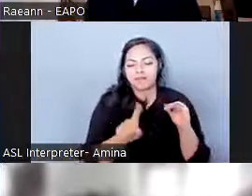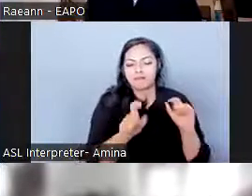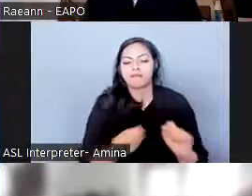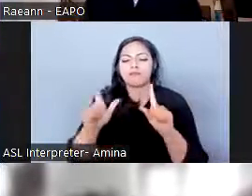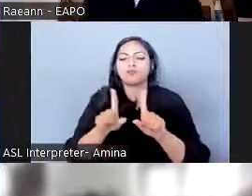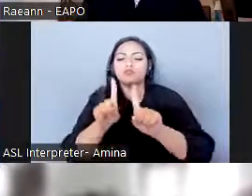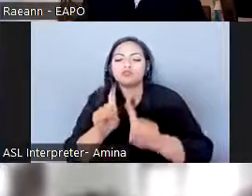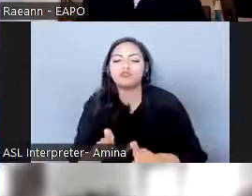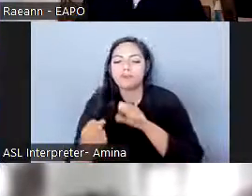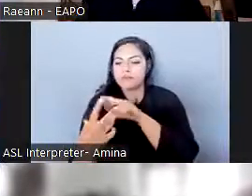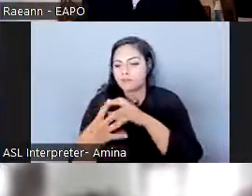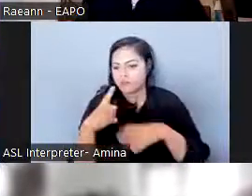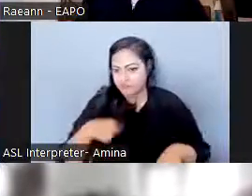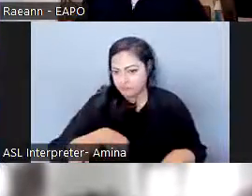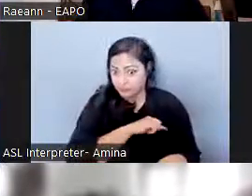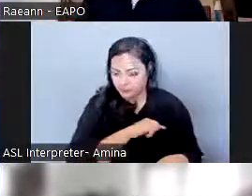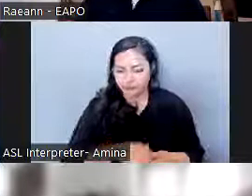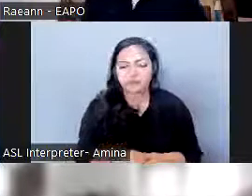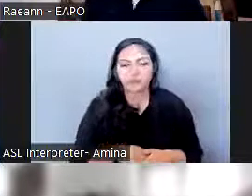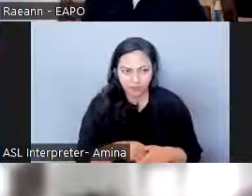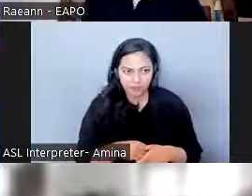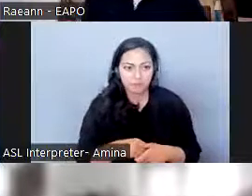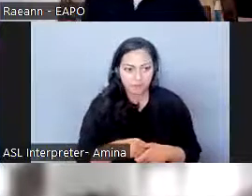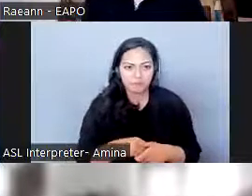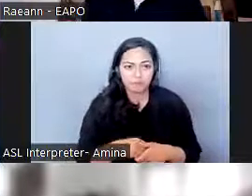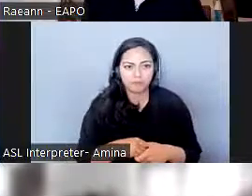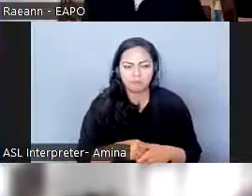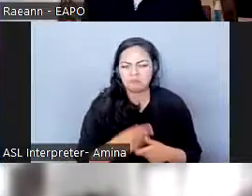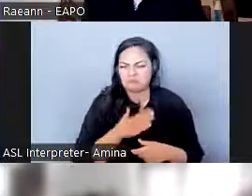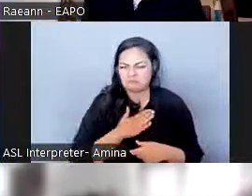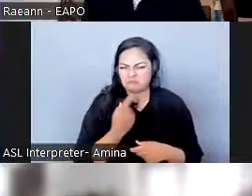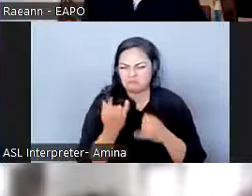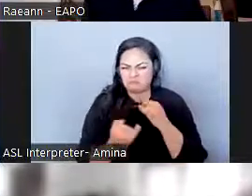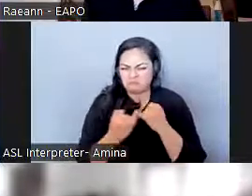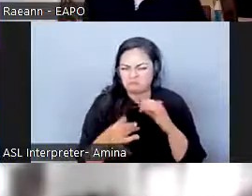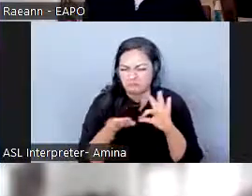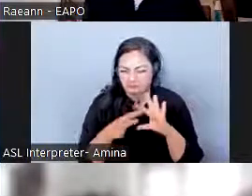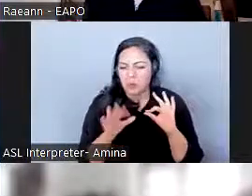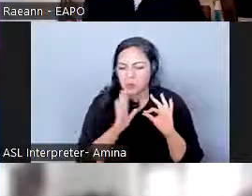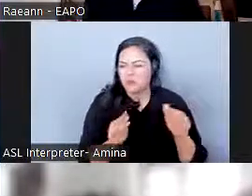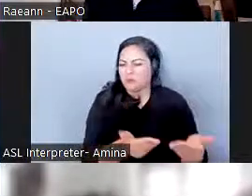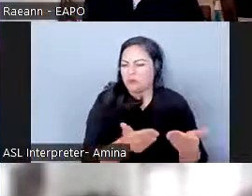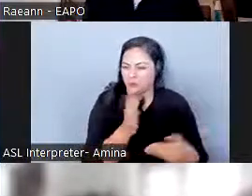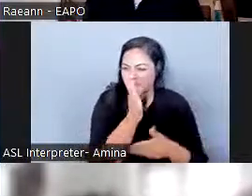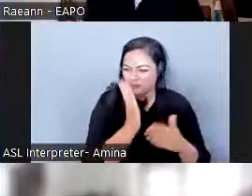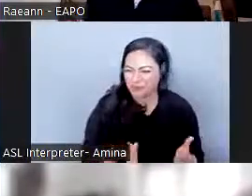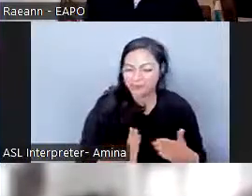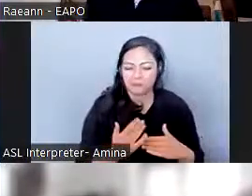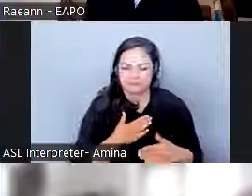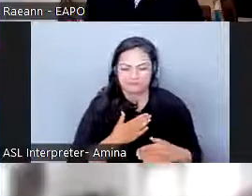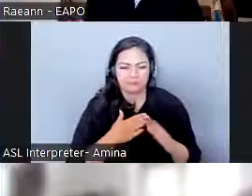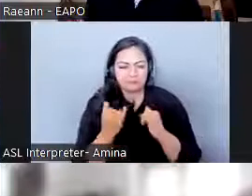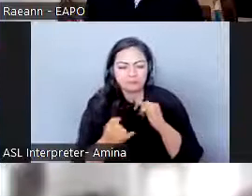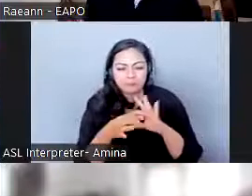And just before I turn it over to our speaker and introduce him, I do just want to reiterate